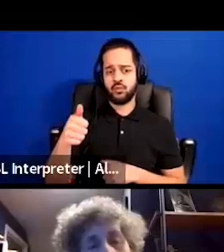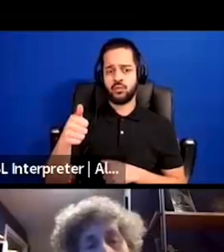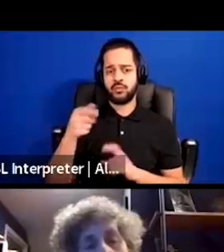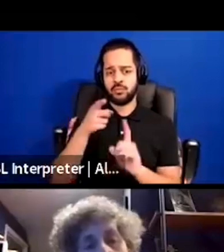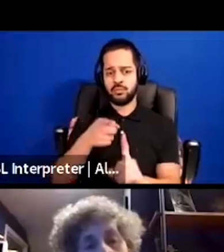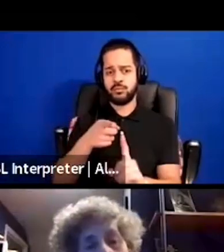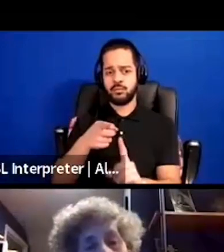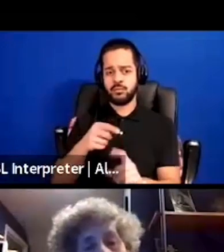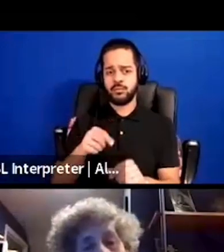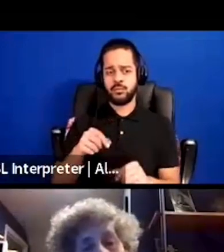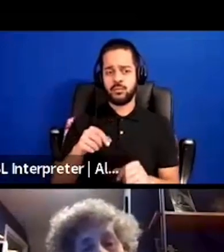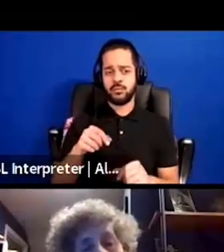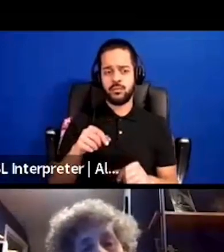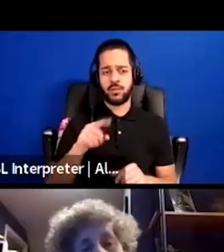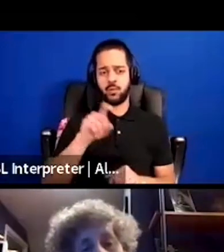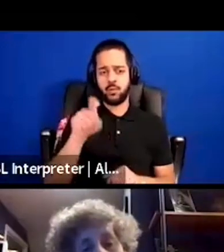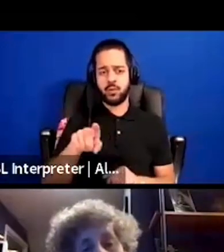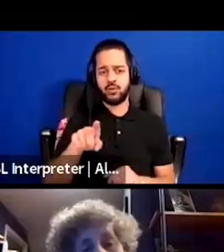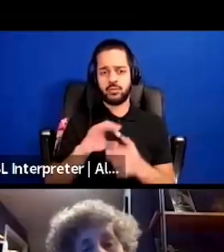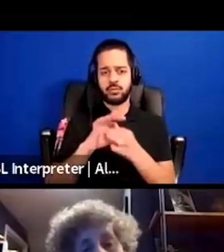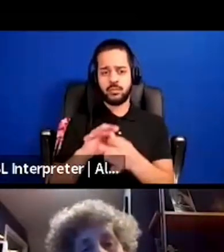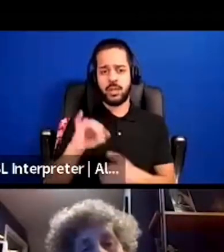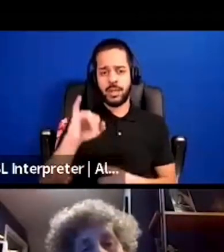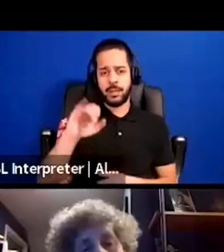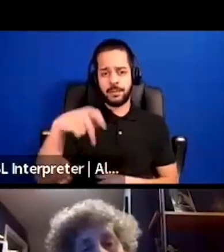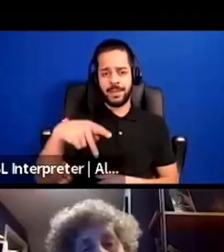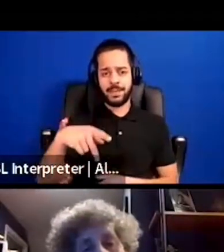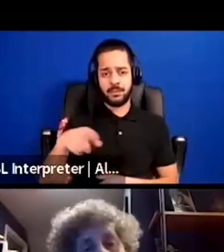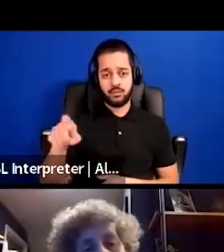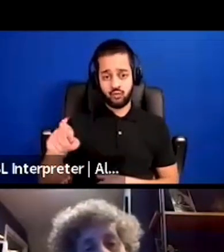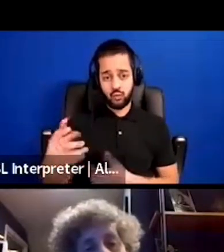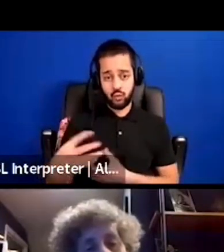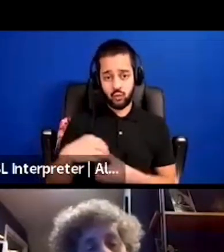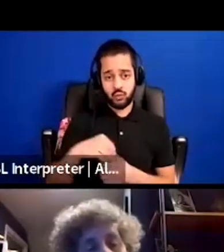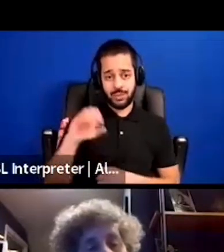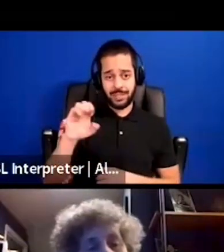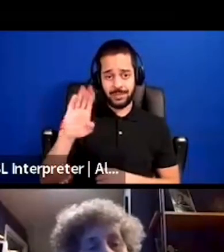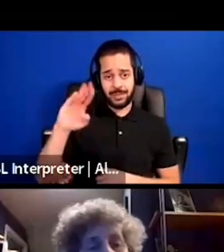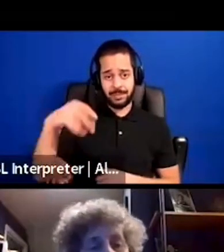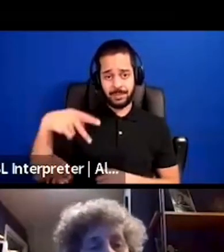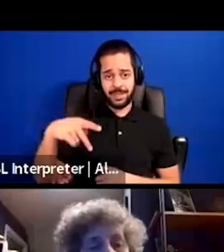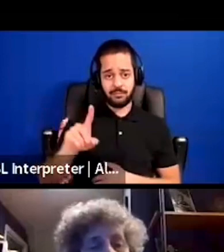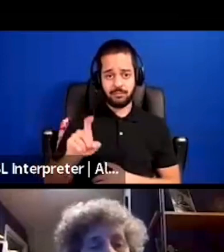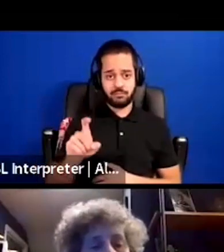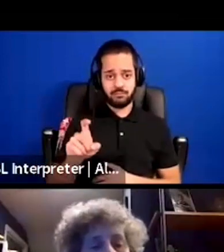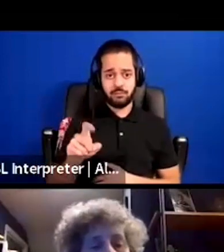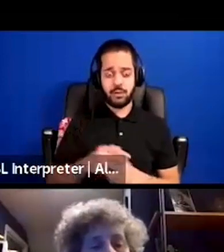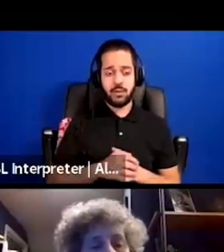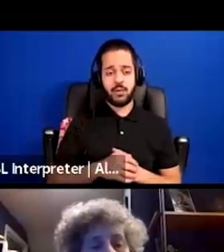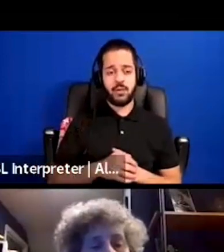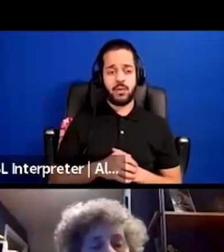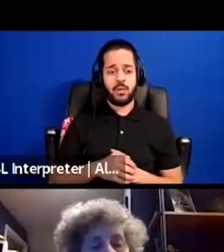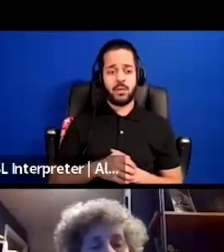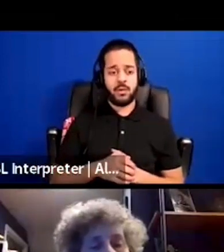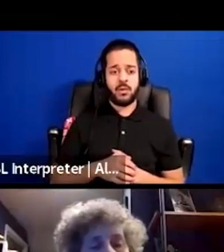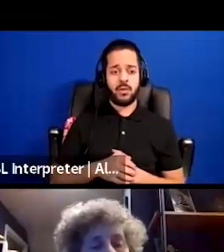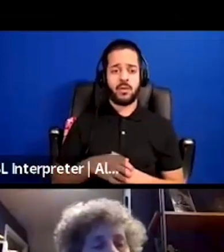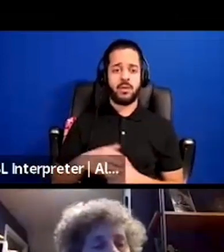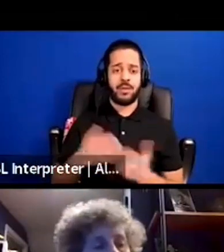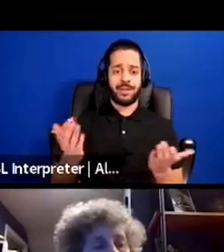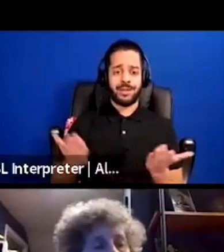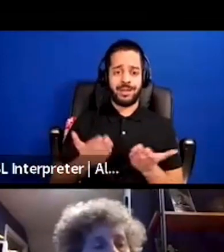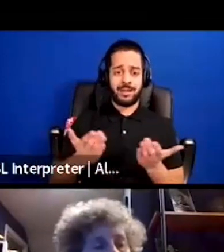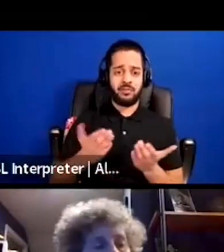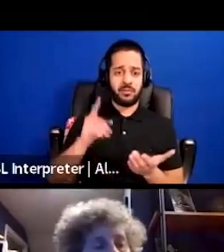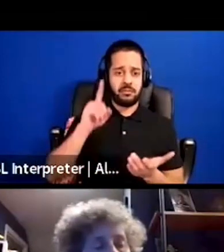the question about the IEP, should it include the evidence-based practices? We absolutely think